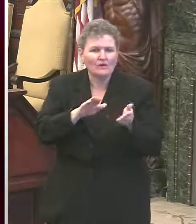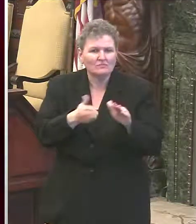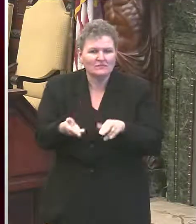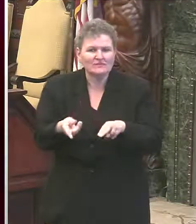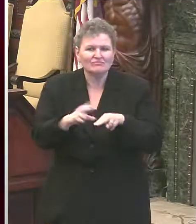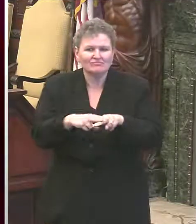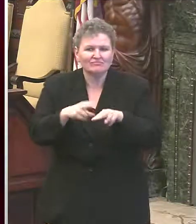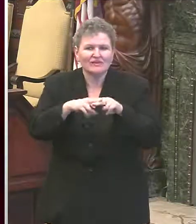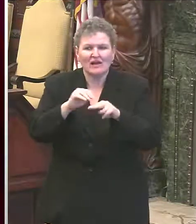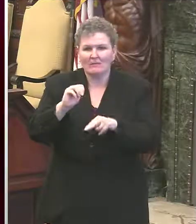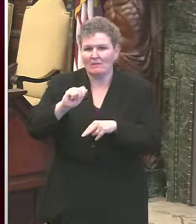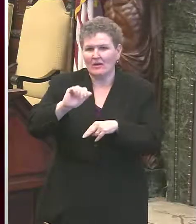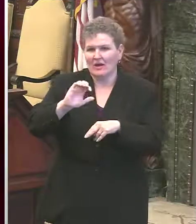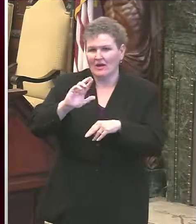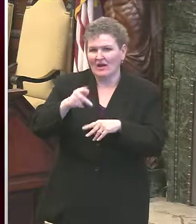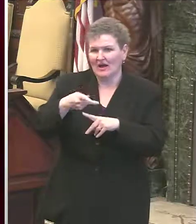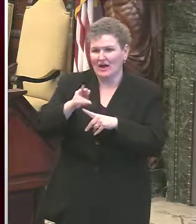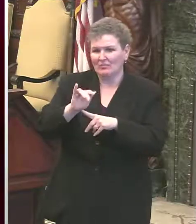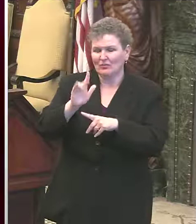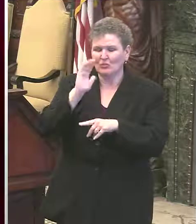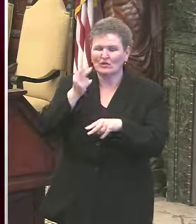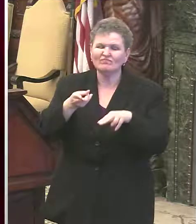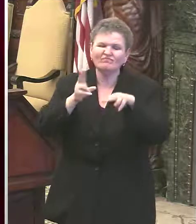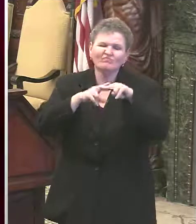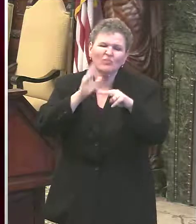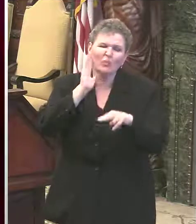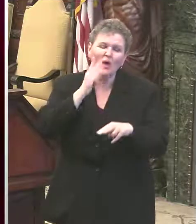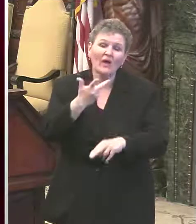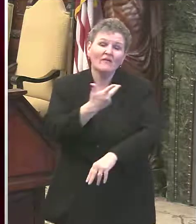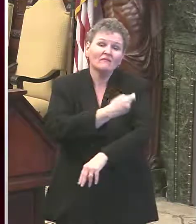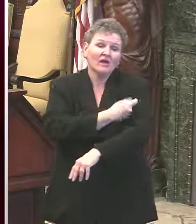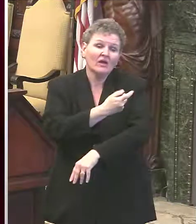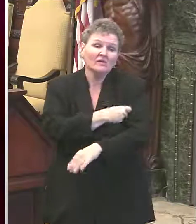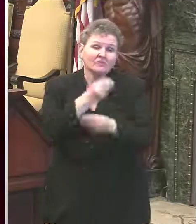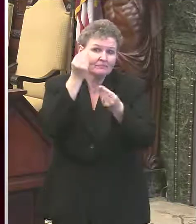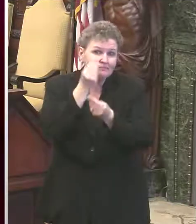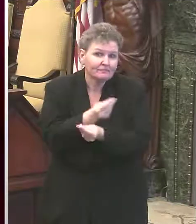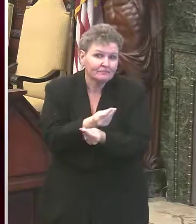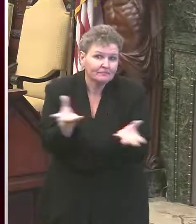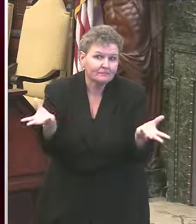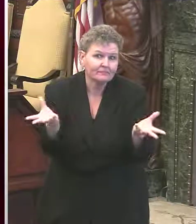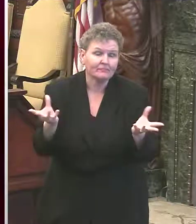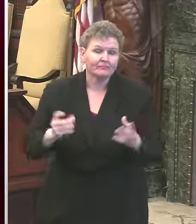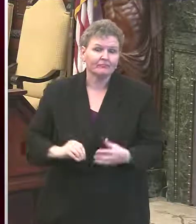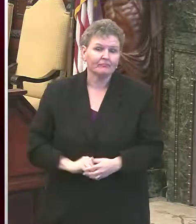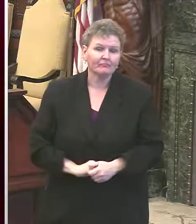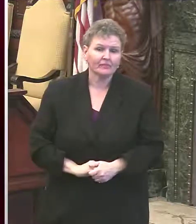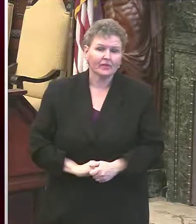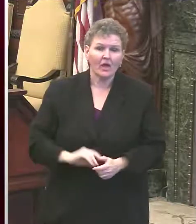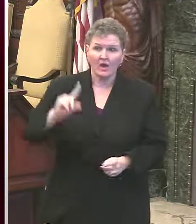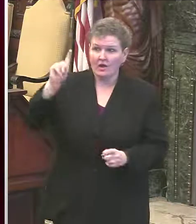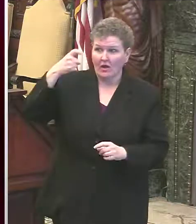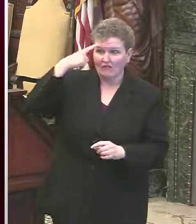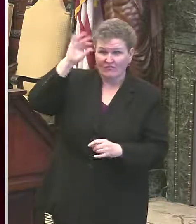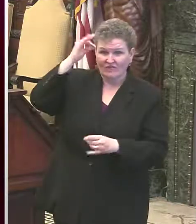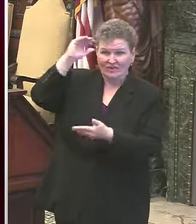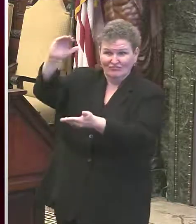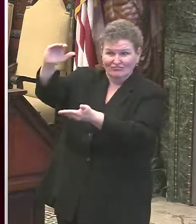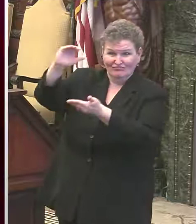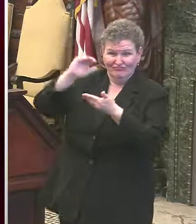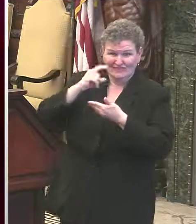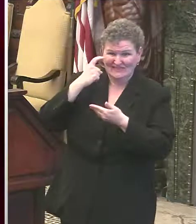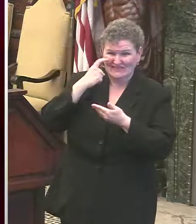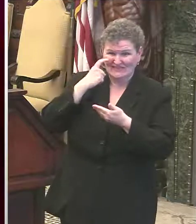April. I'm going to turn now to vaccination. The supply of doses we're getting from the federal government has been stable over the past couple of